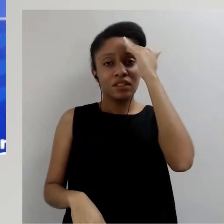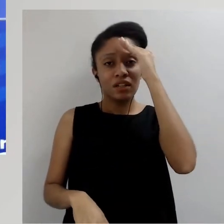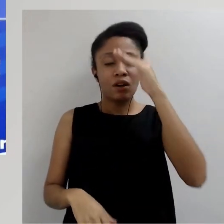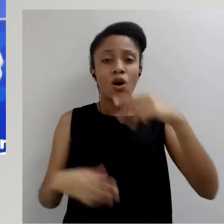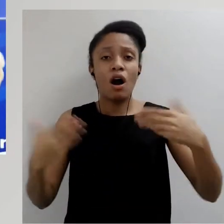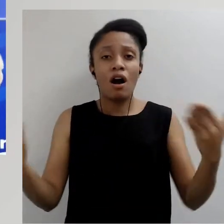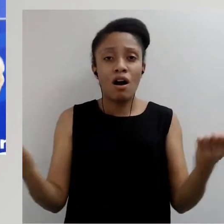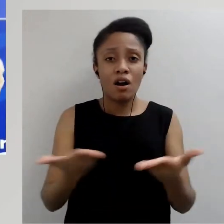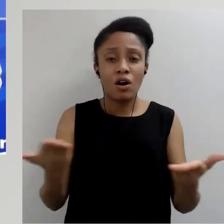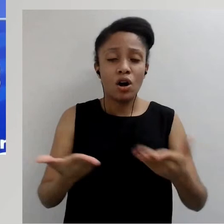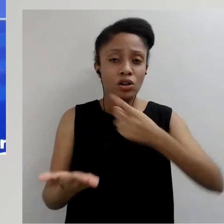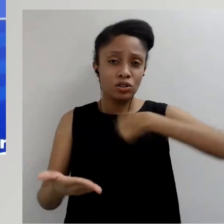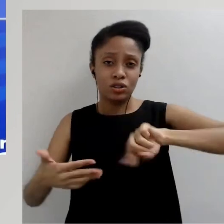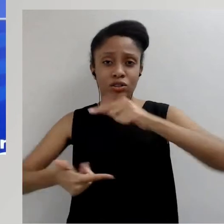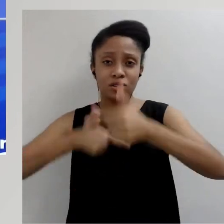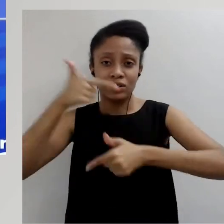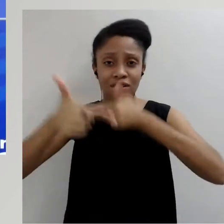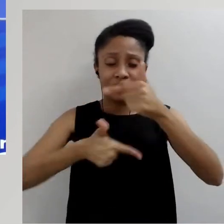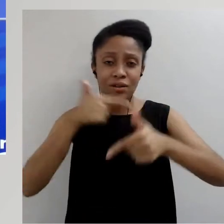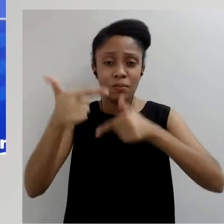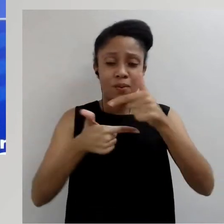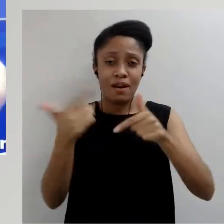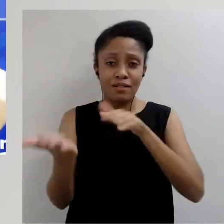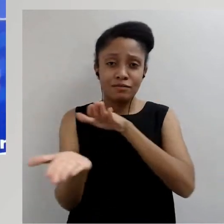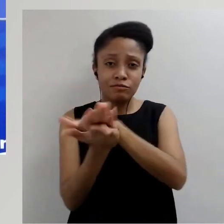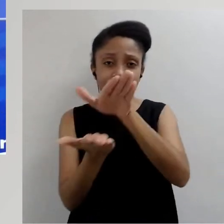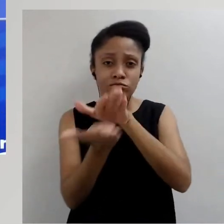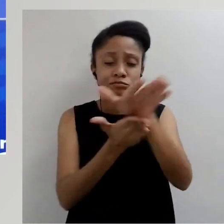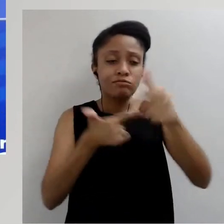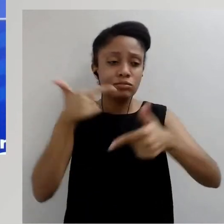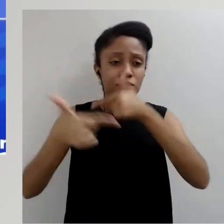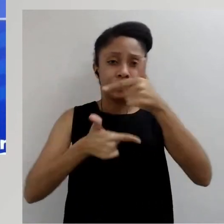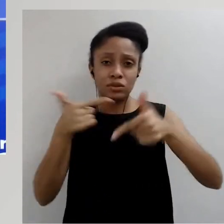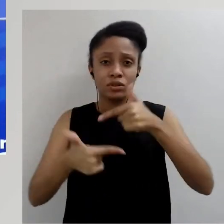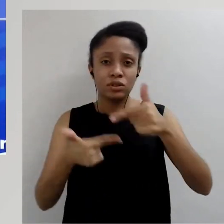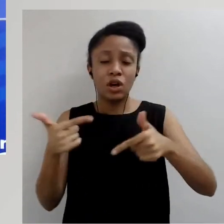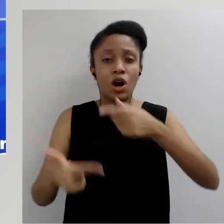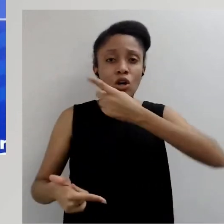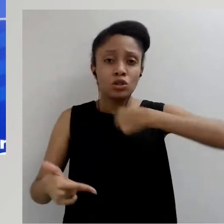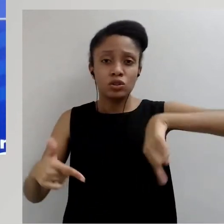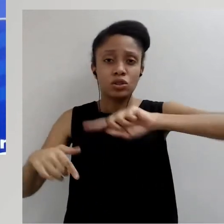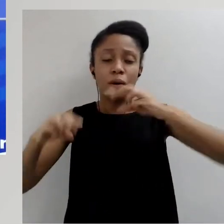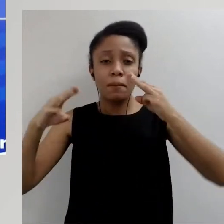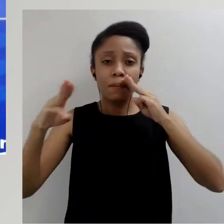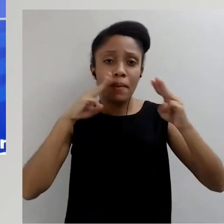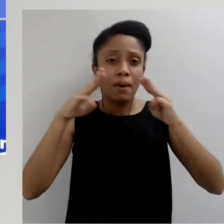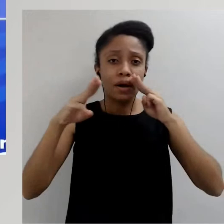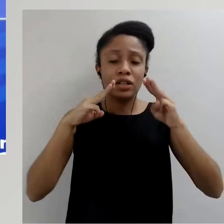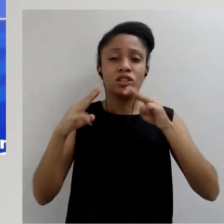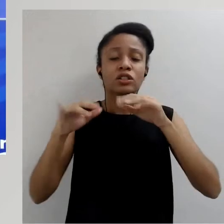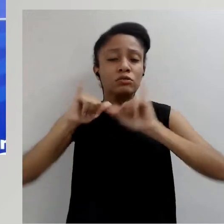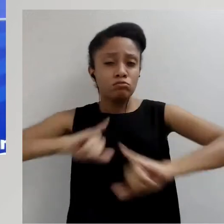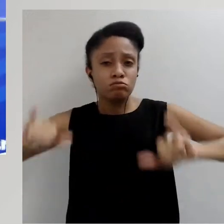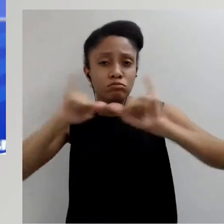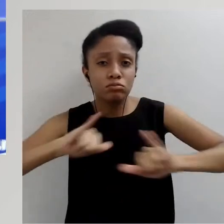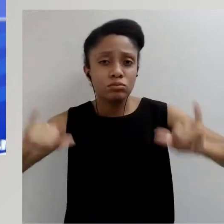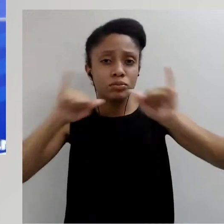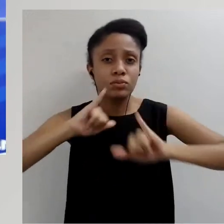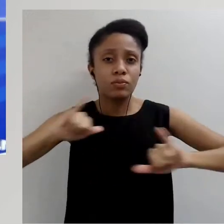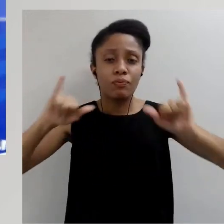our presentation, inside our services, inside our marketing and our